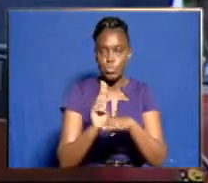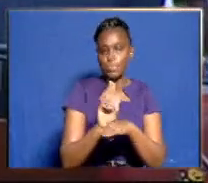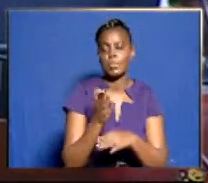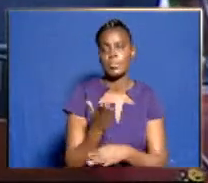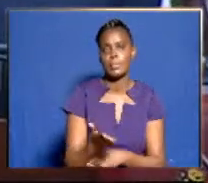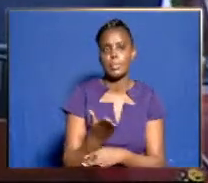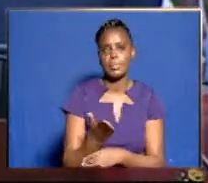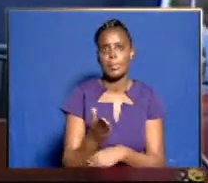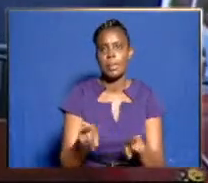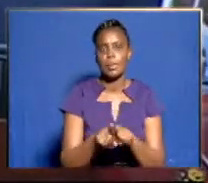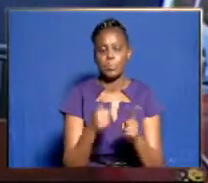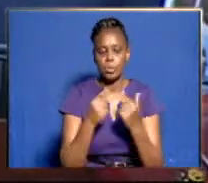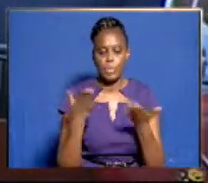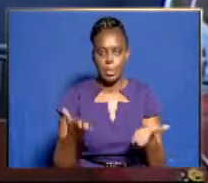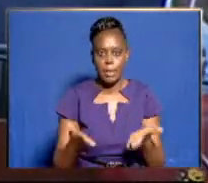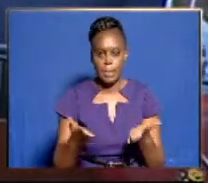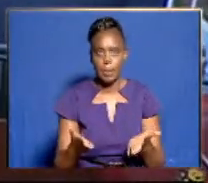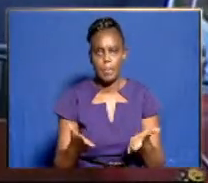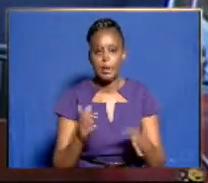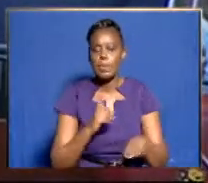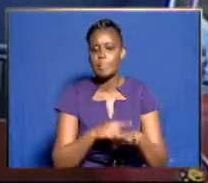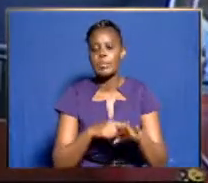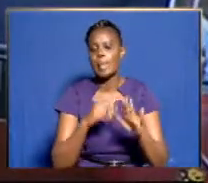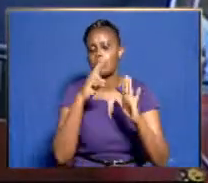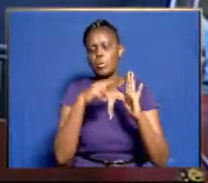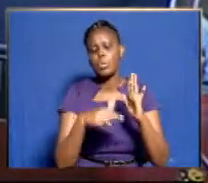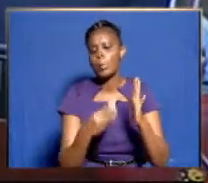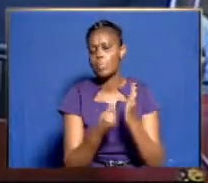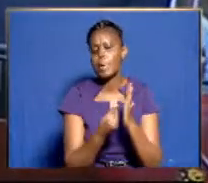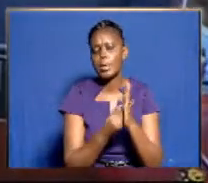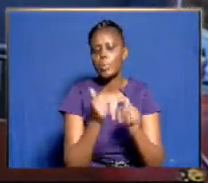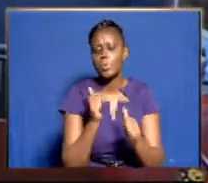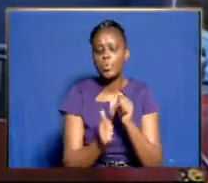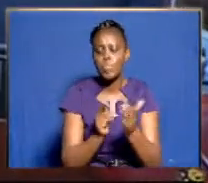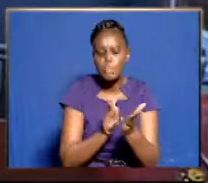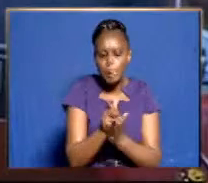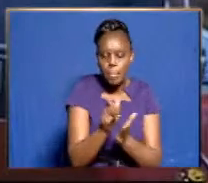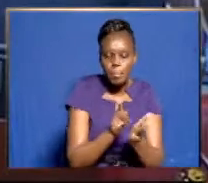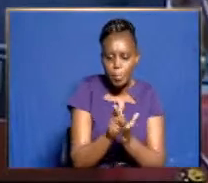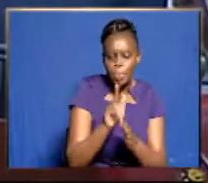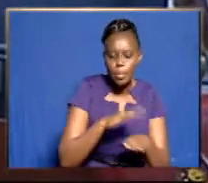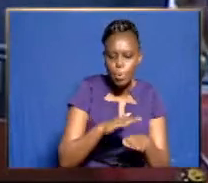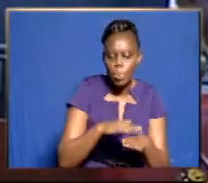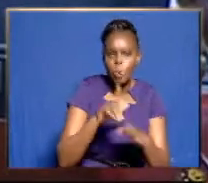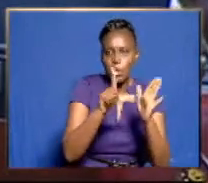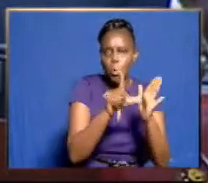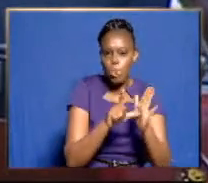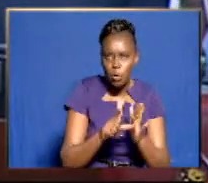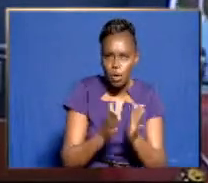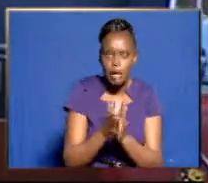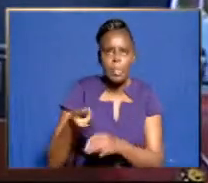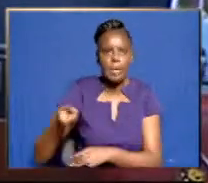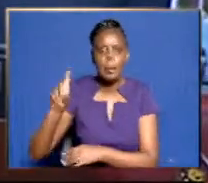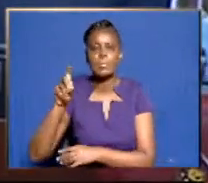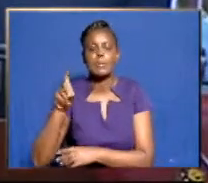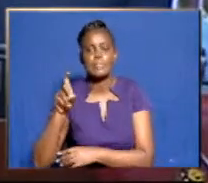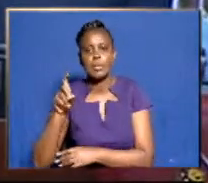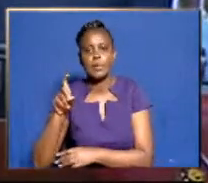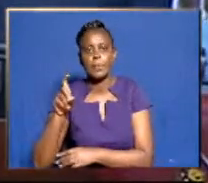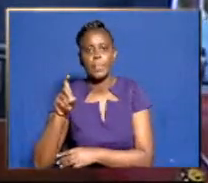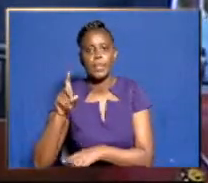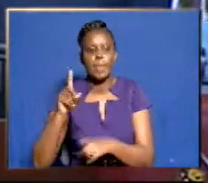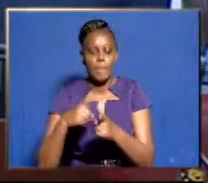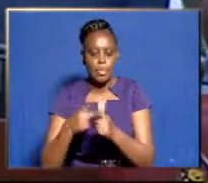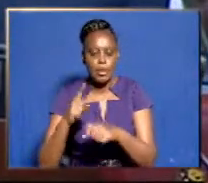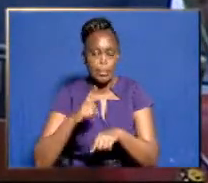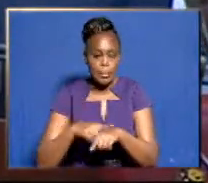Speaker. As we speak, when you look at the amount of money we're paying on external loans plus interest, and what we